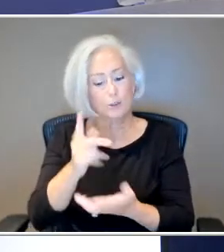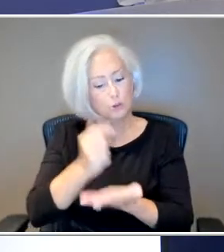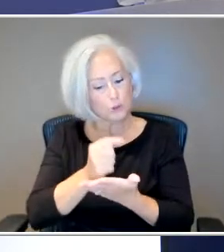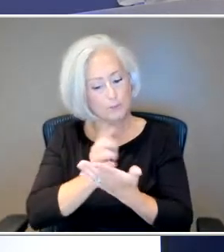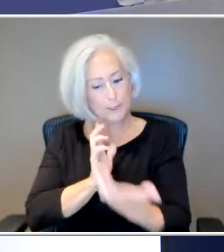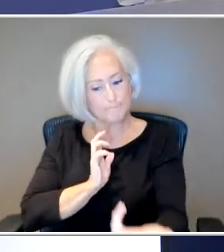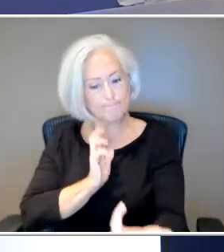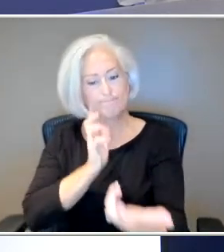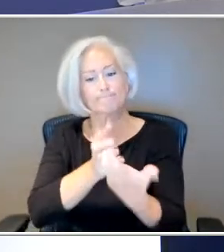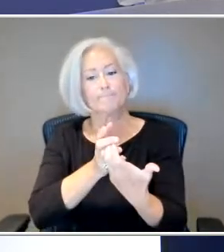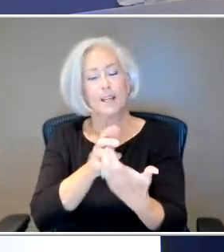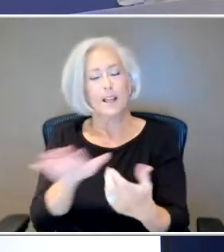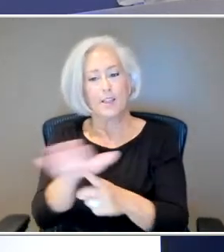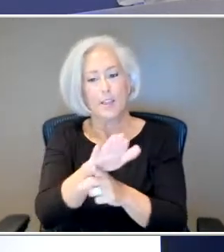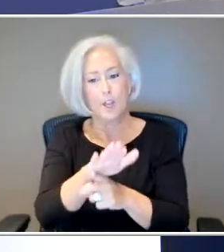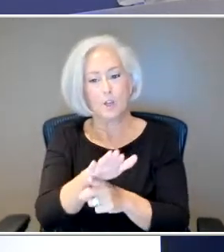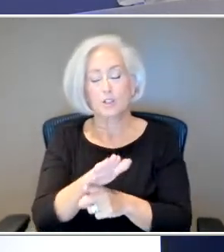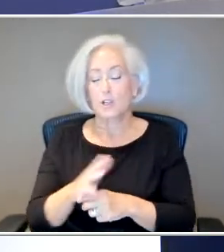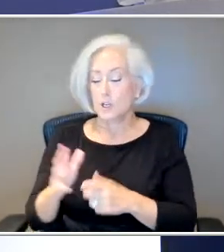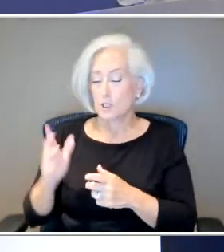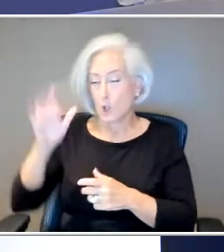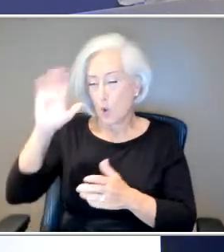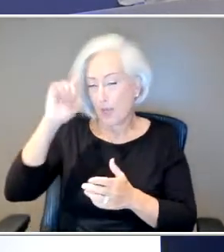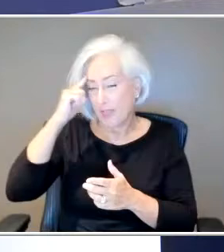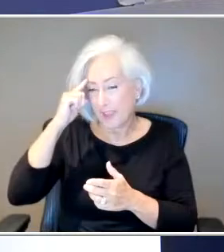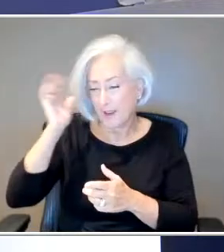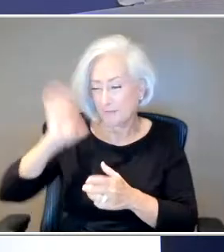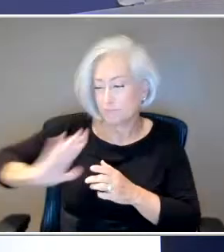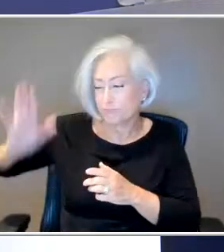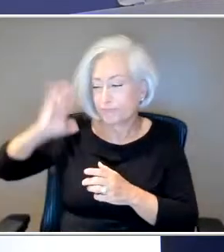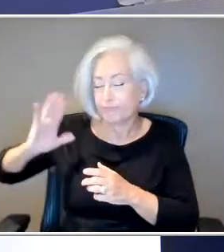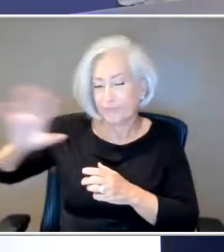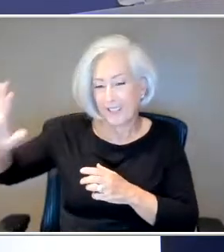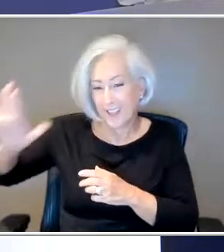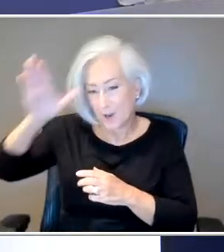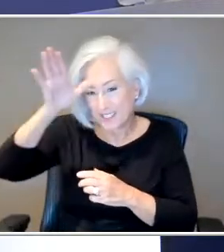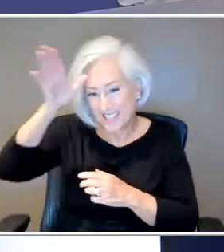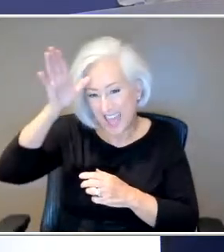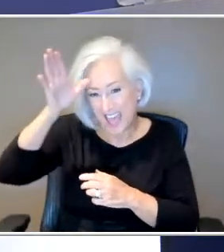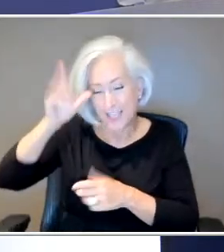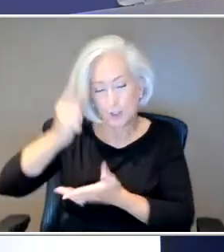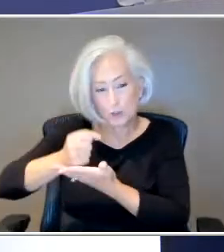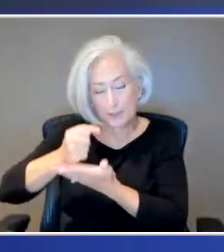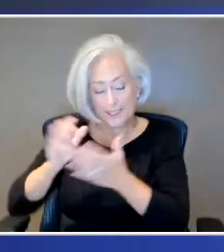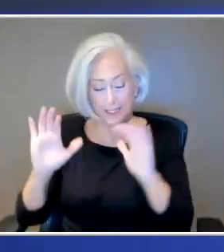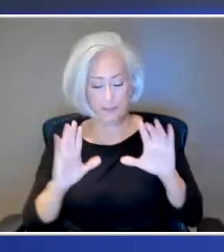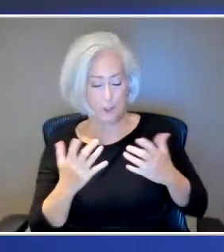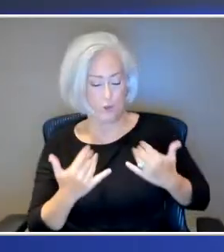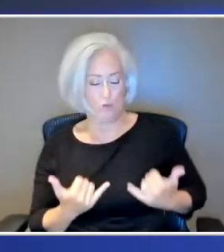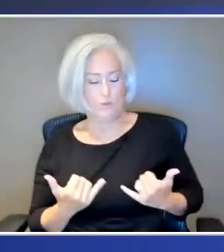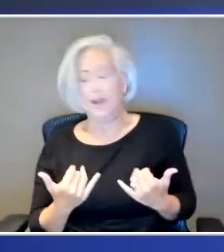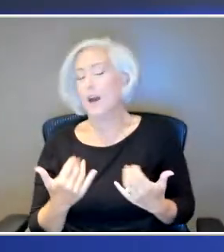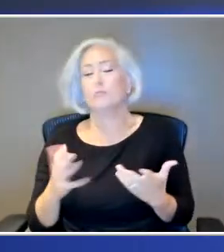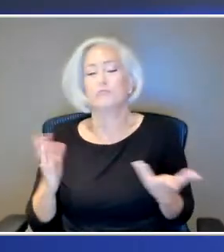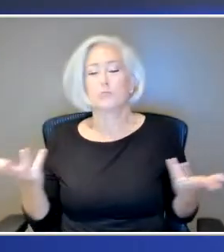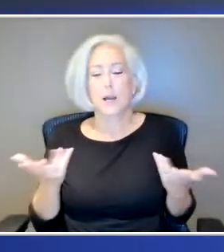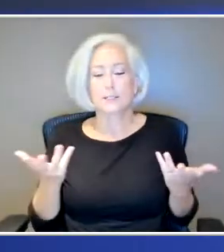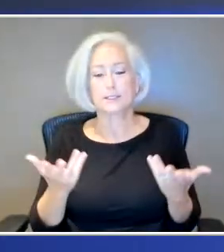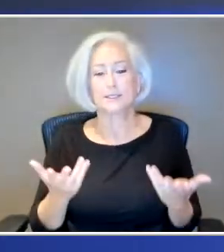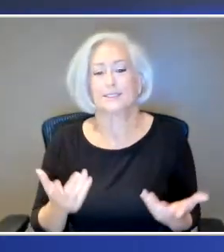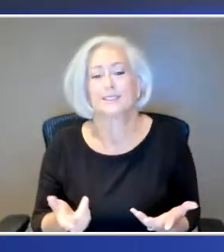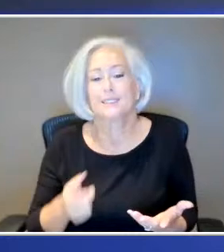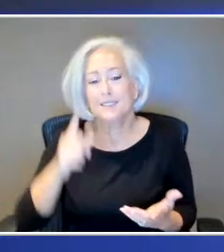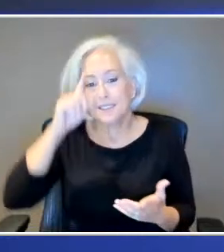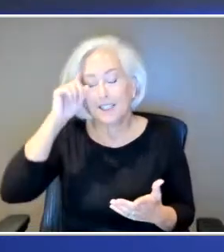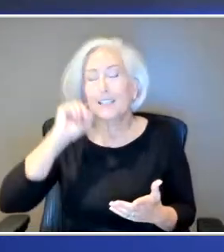brother's dad was diagnosed and going through treatment to where they are today? I think the best analogy I could give you is imagine the first